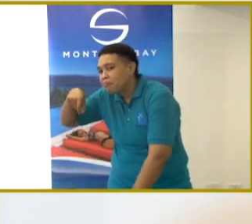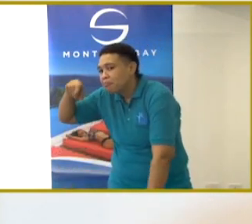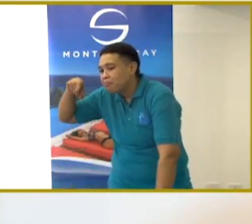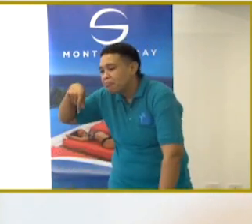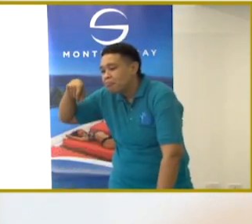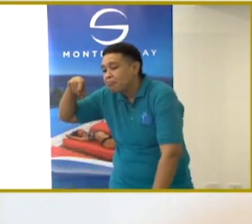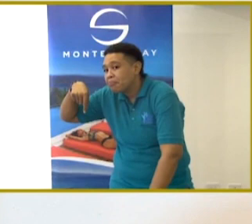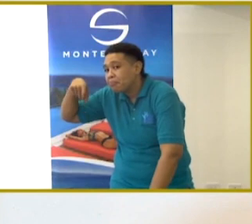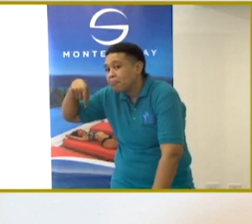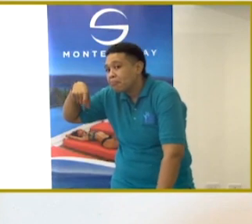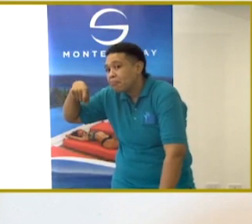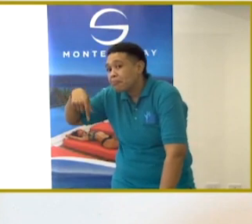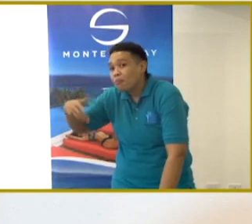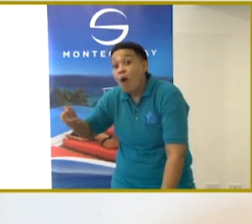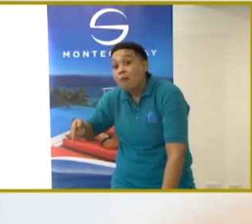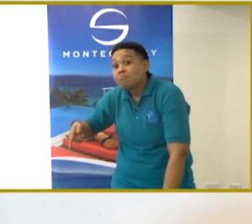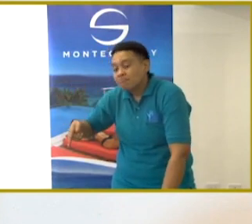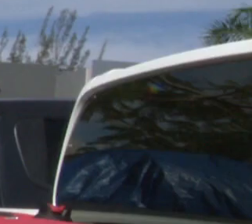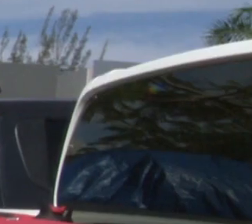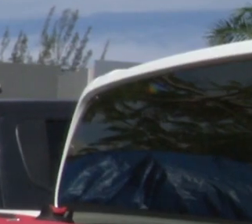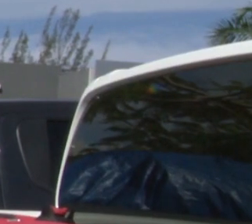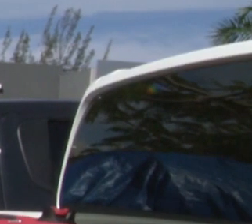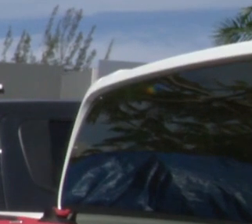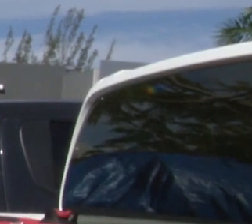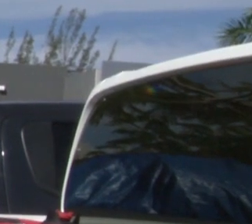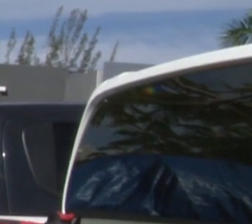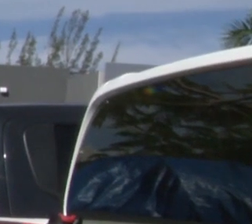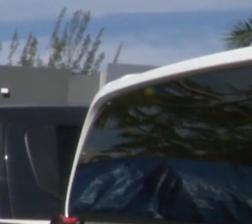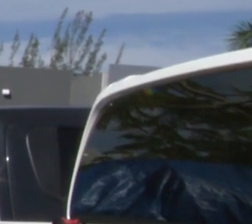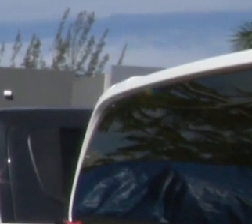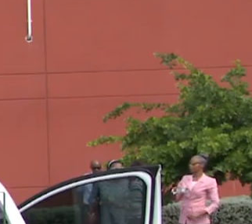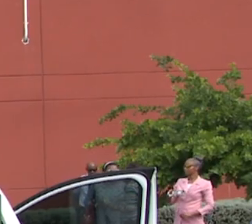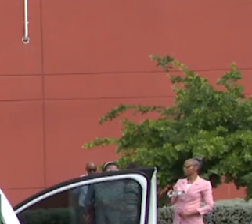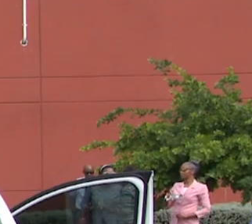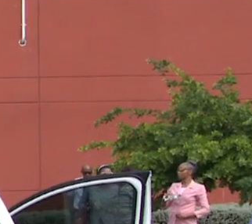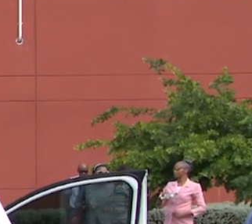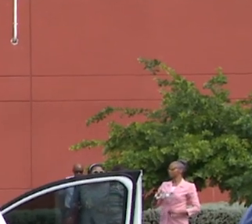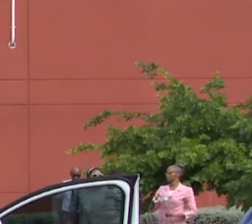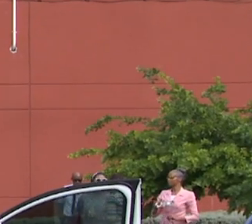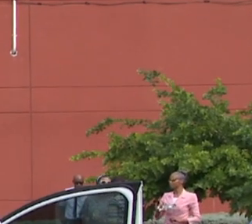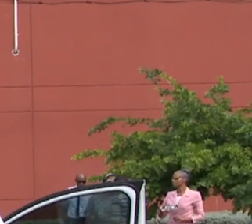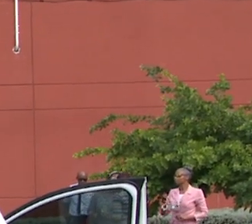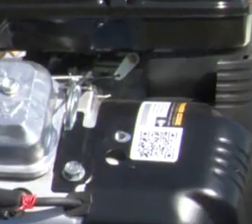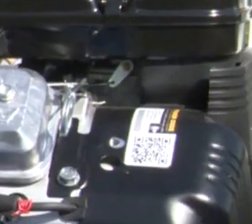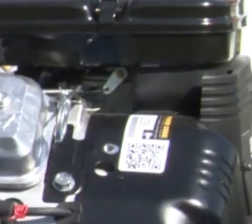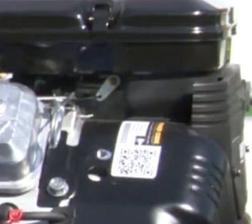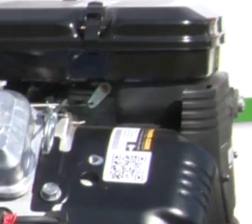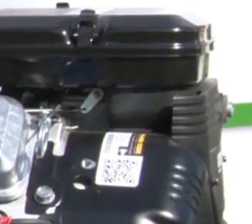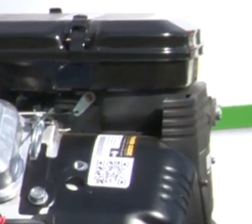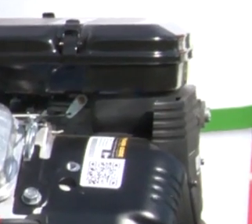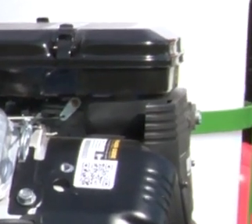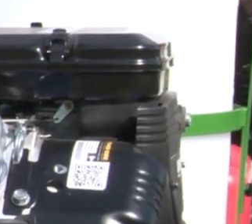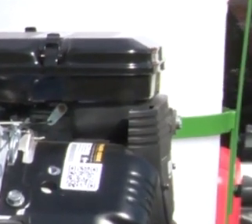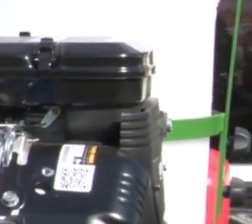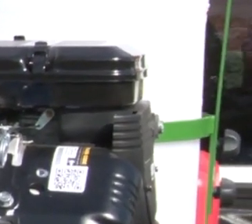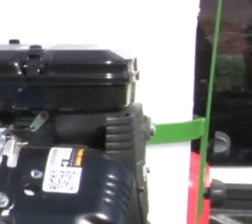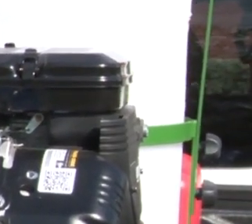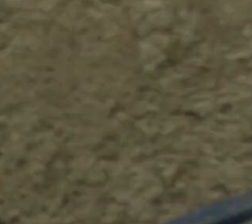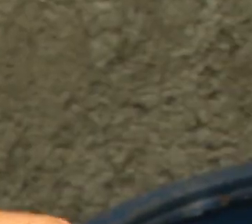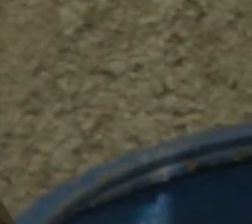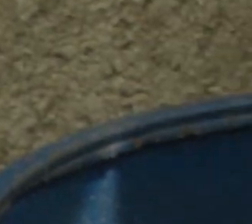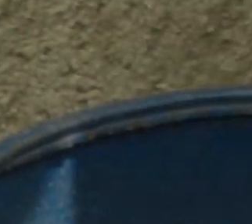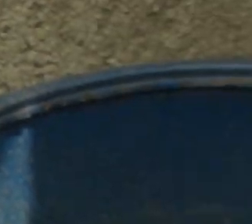and ultimately poses a risk to you. The national response to this threat has brought the Aedes aegypti indices to a low